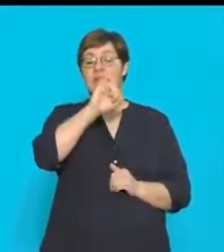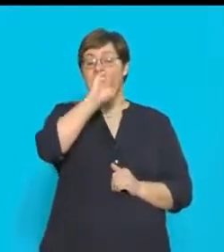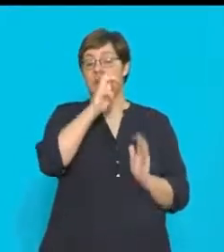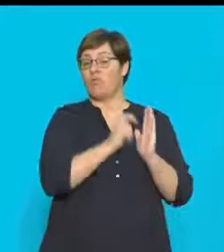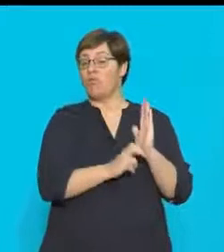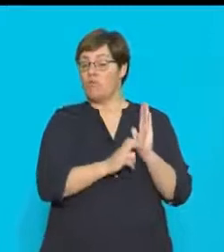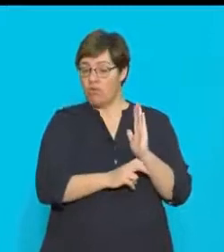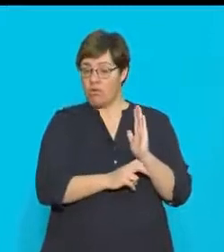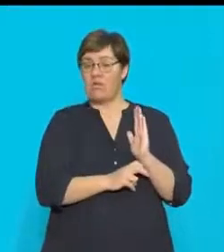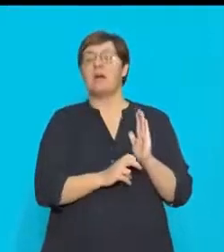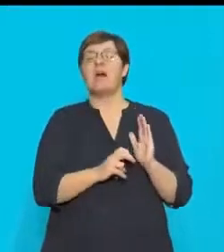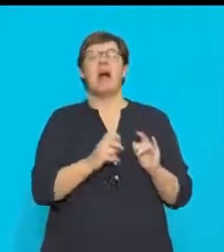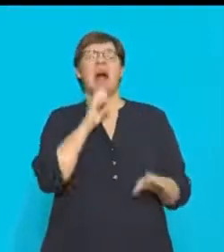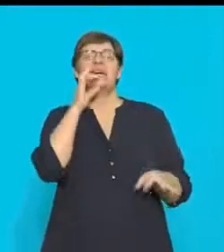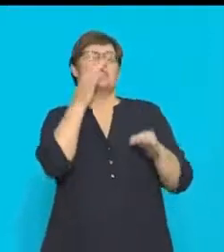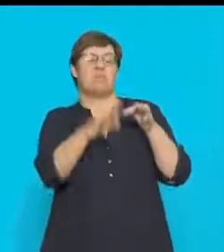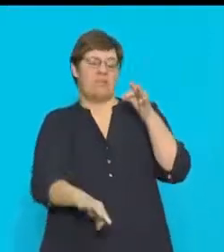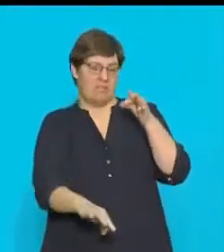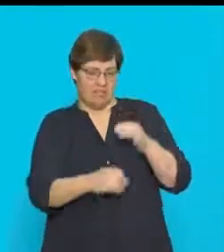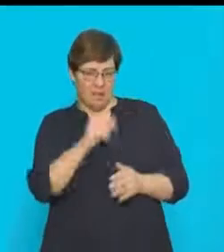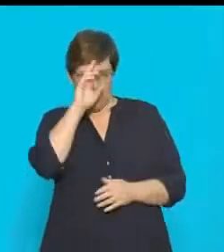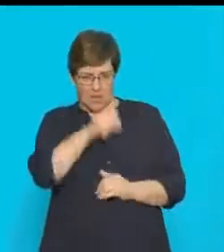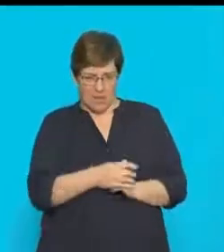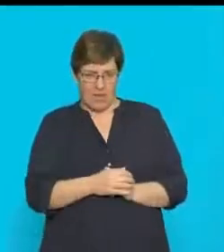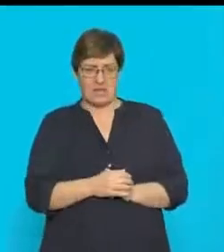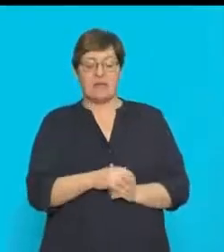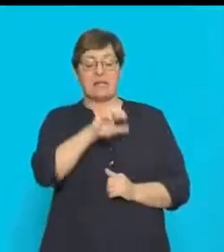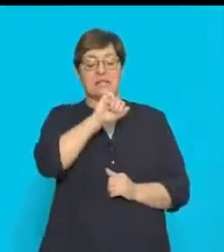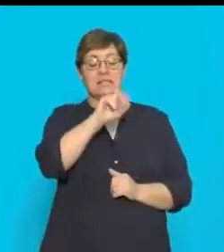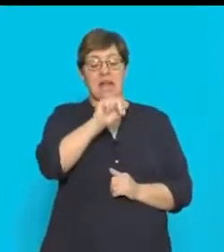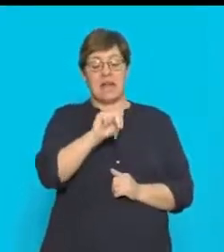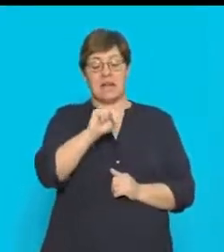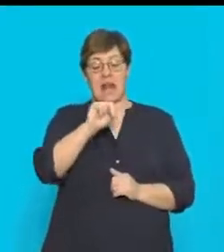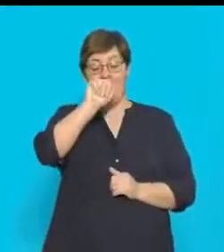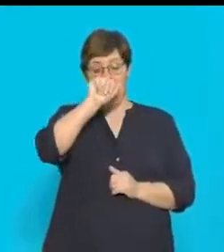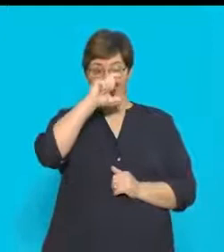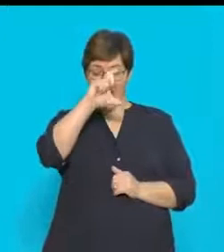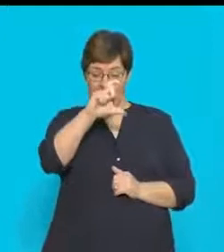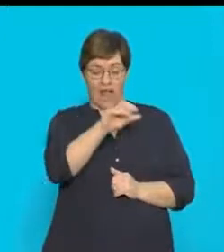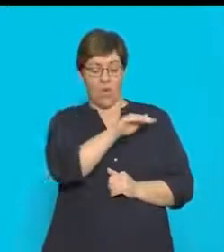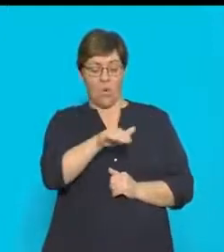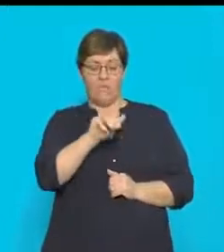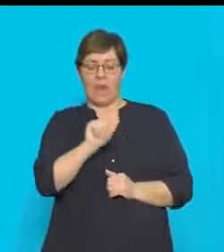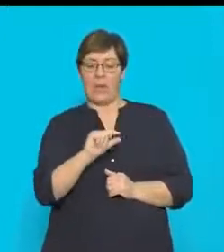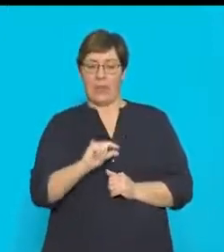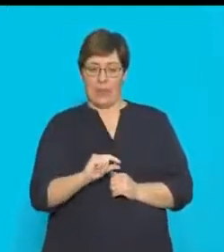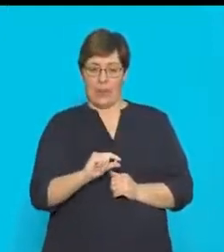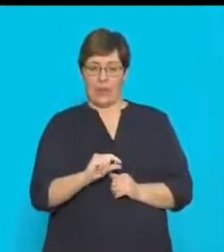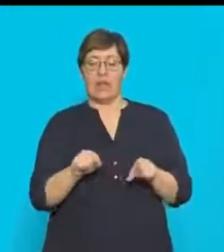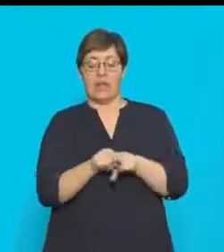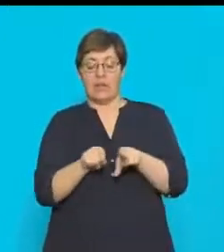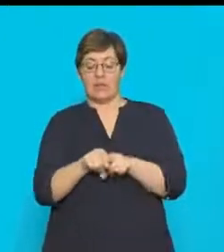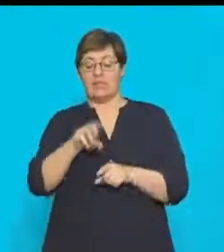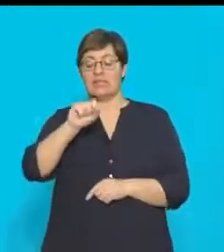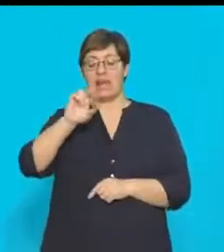rule is a very simple rule to remember. It says sine A over A is